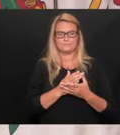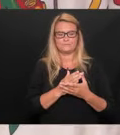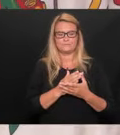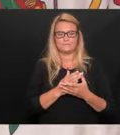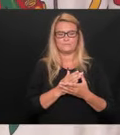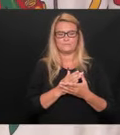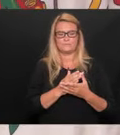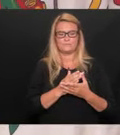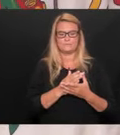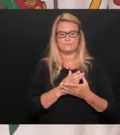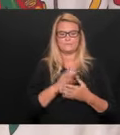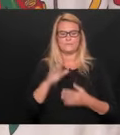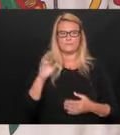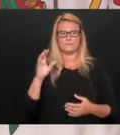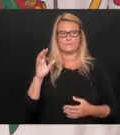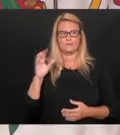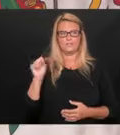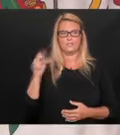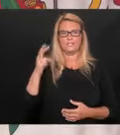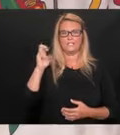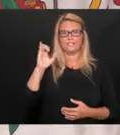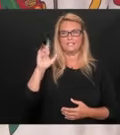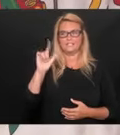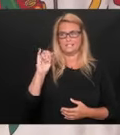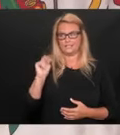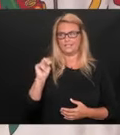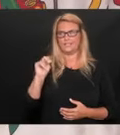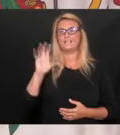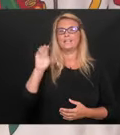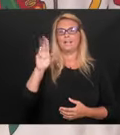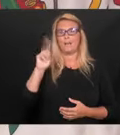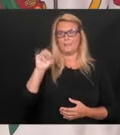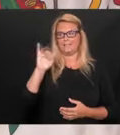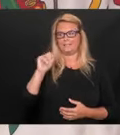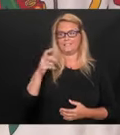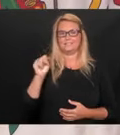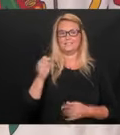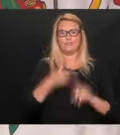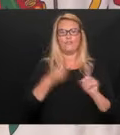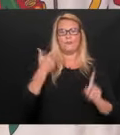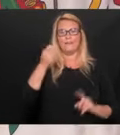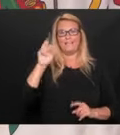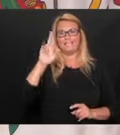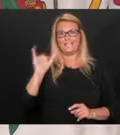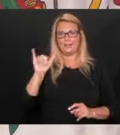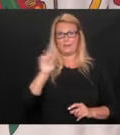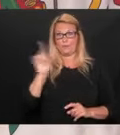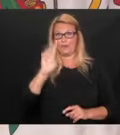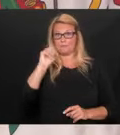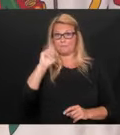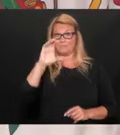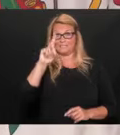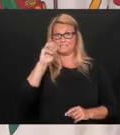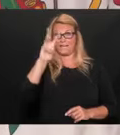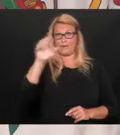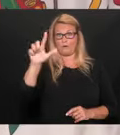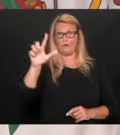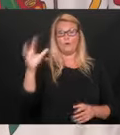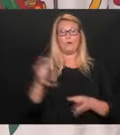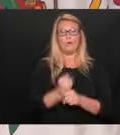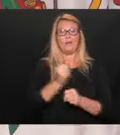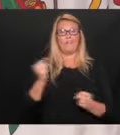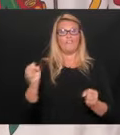Shelian? Is this Shelian? Okay, Shelian Cummings from Gary in McDowell County won a full